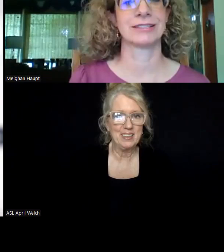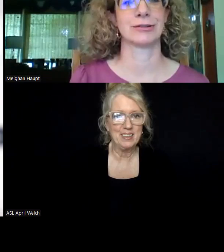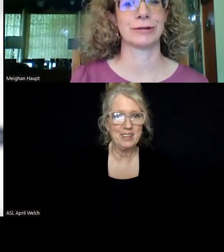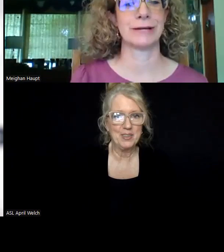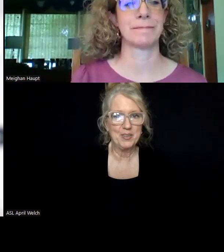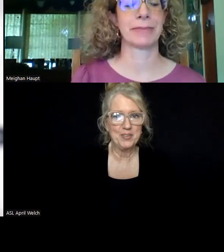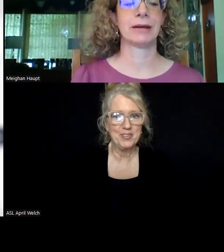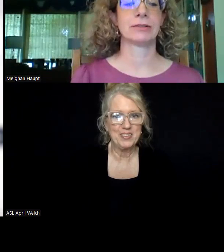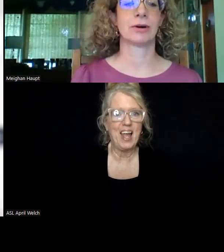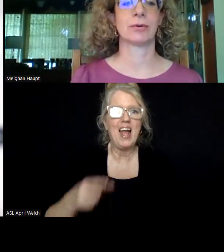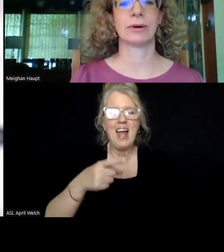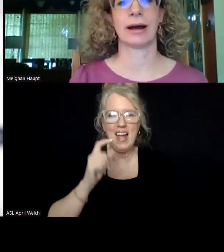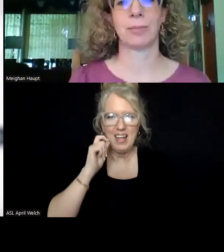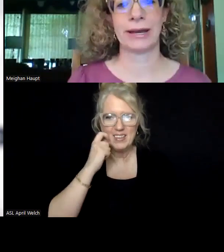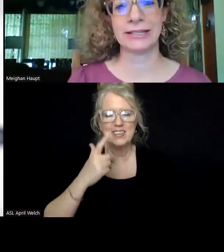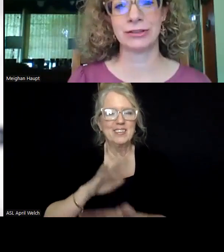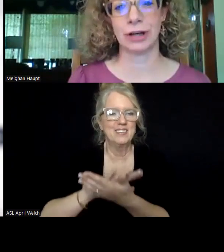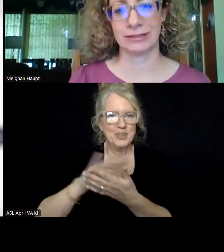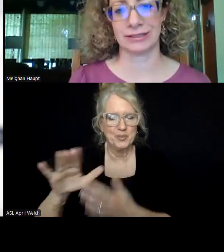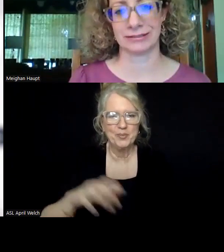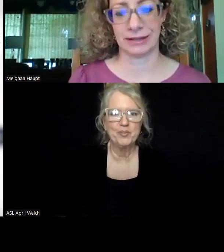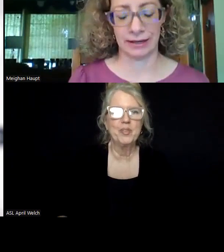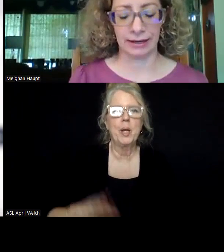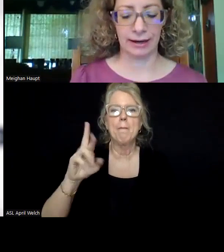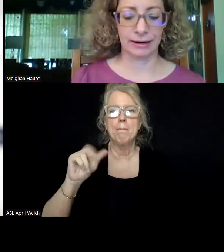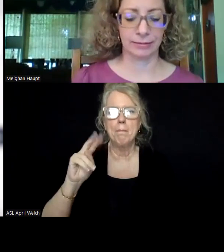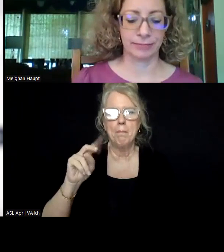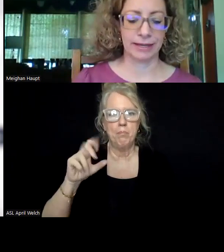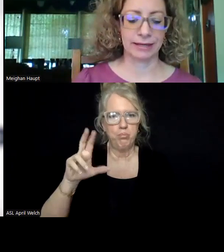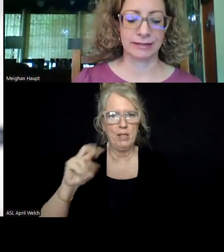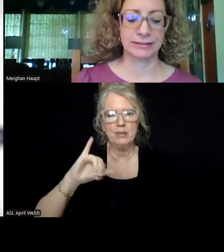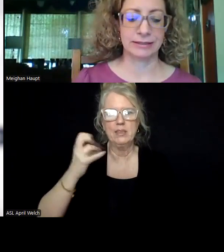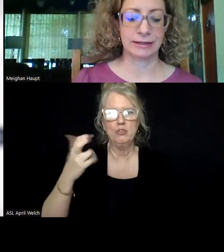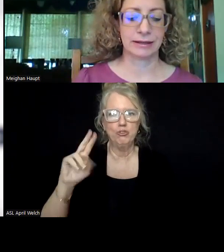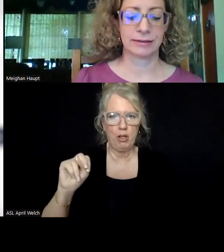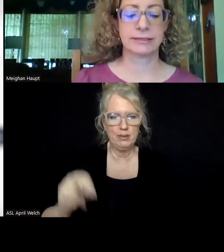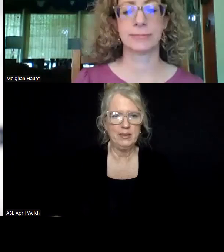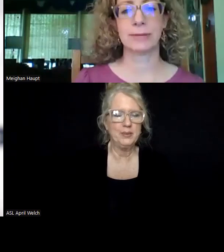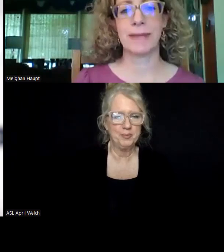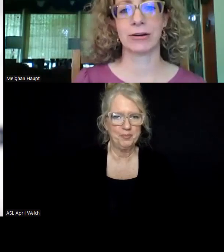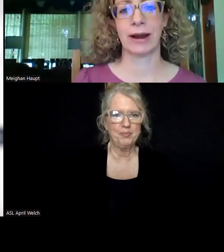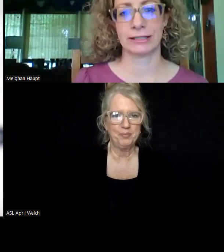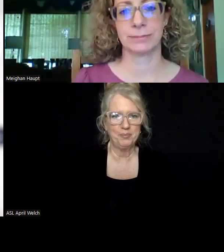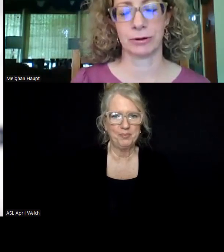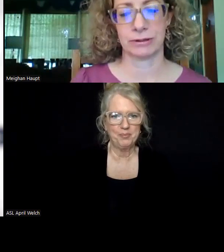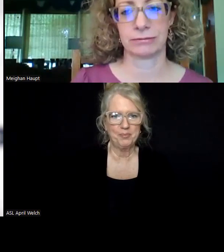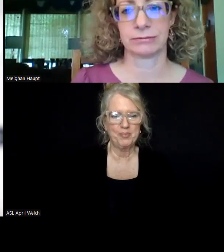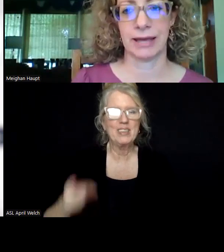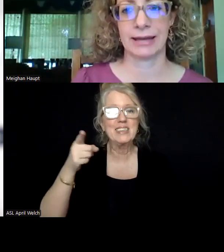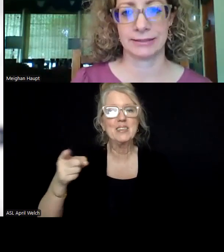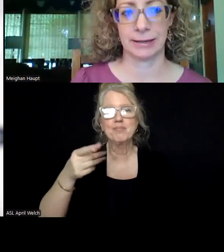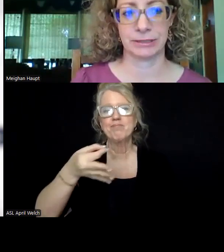Oh, this is a treat. So Brandon Johnson is the subject matter